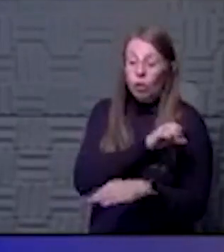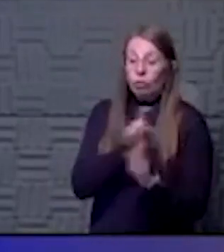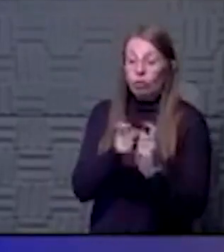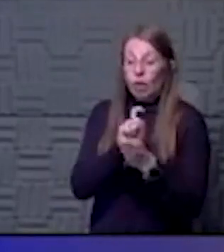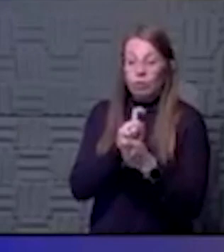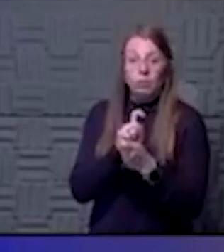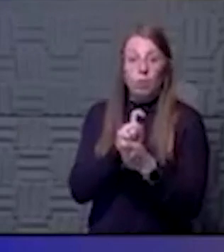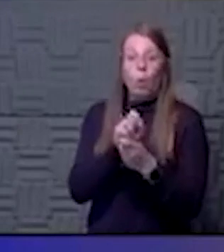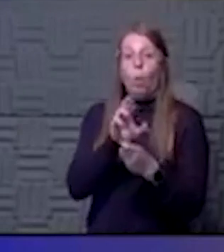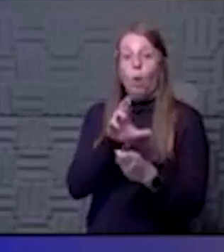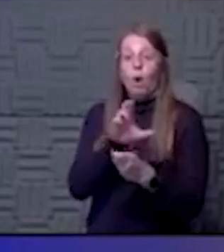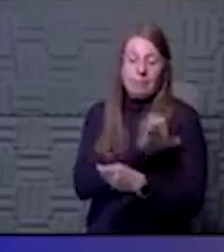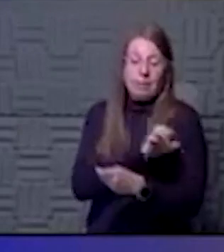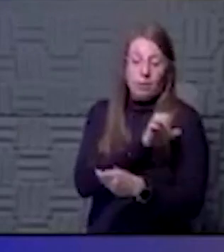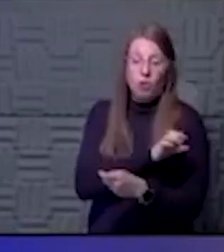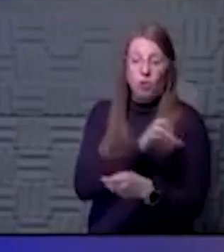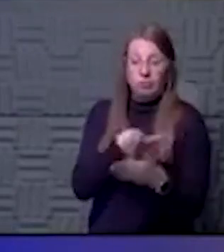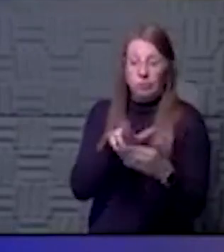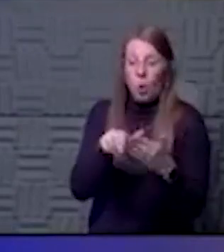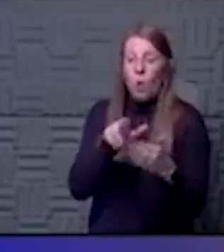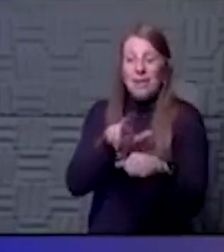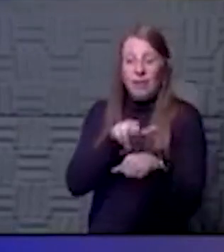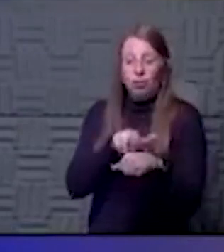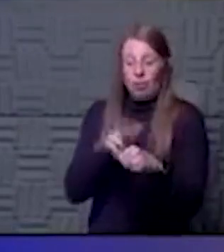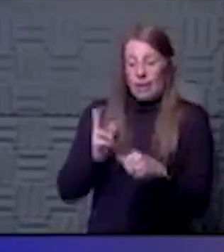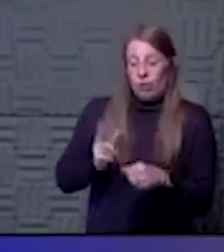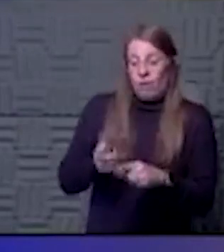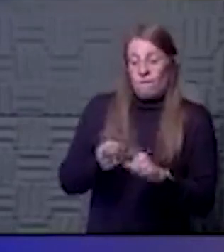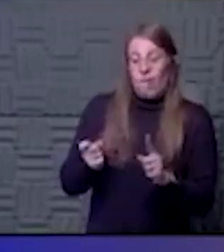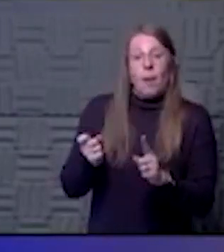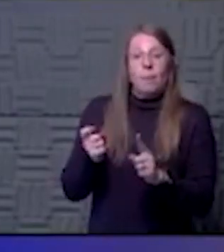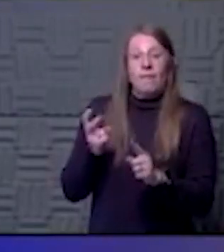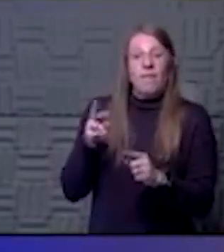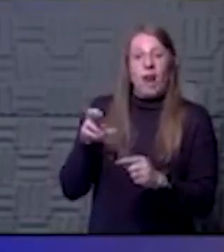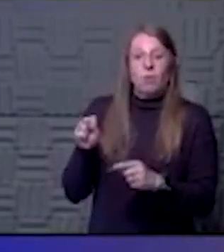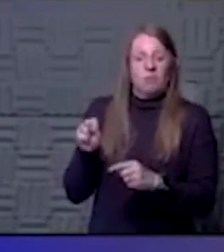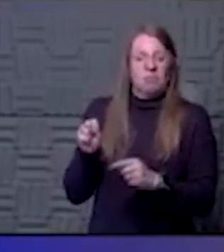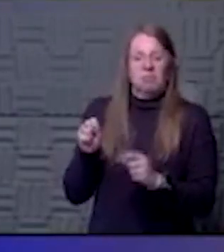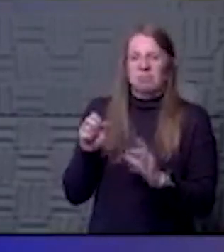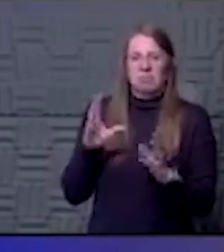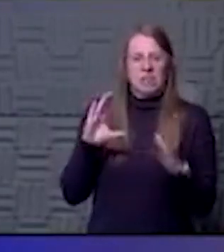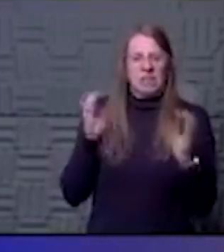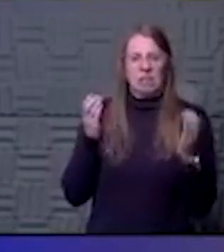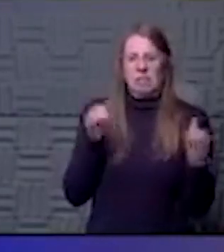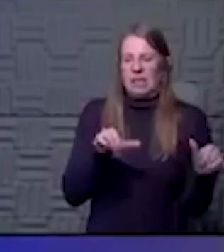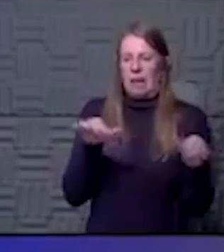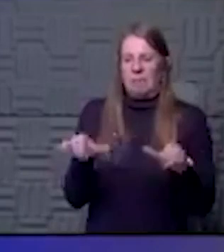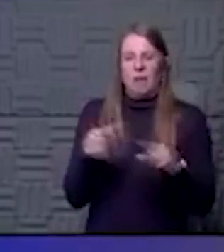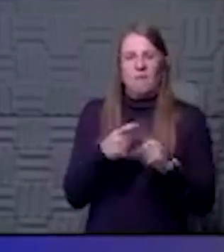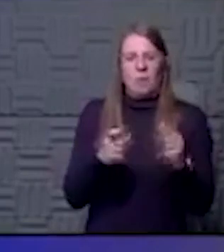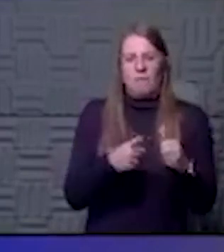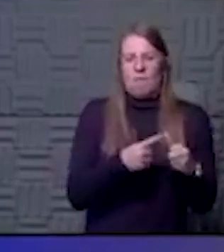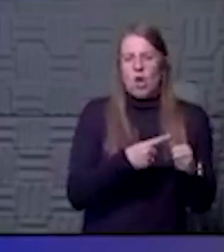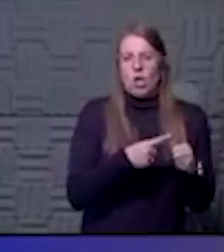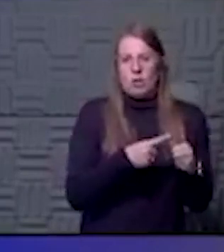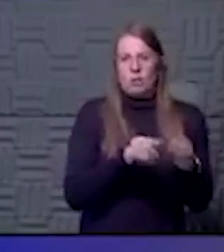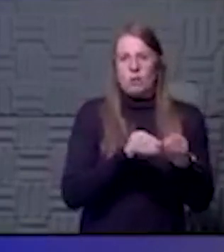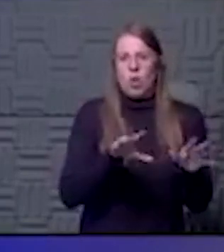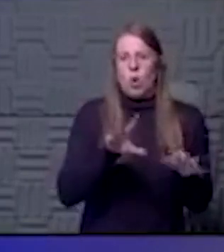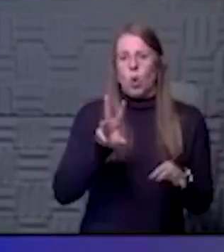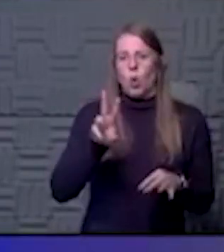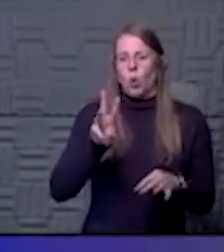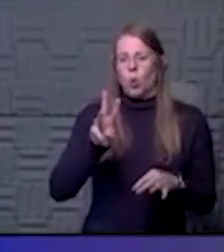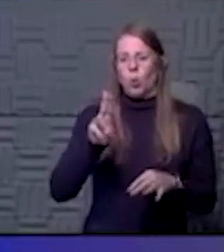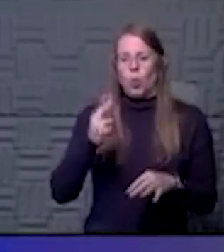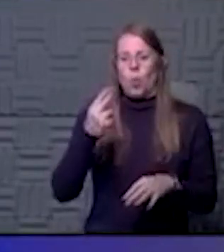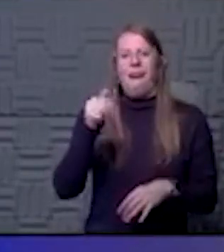change or has affected the clinical outcome or natural history of the virus. They are all similar to the original presentation in Wuhan to they are